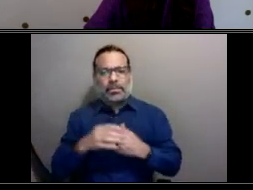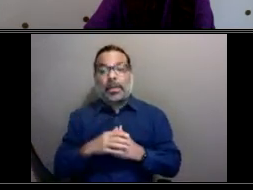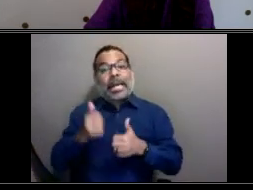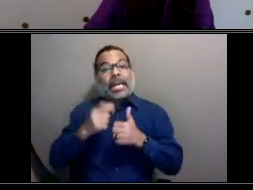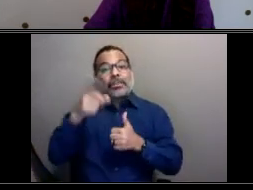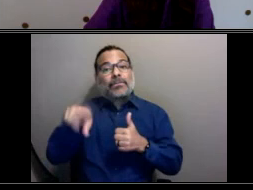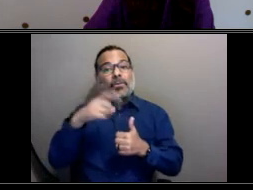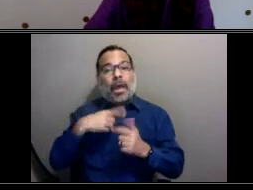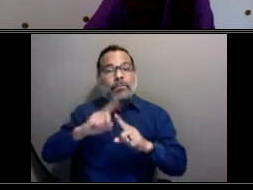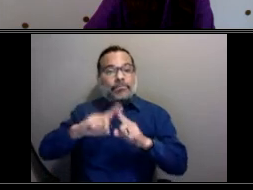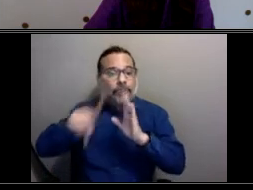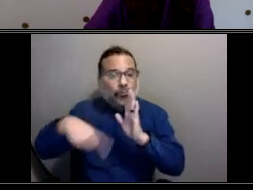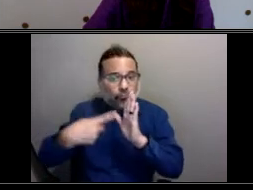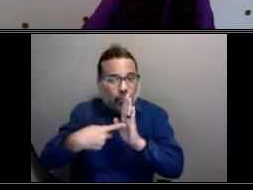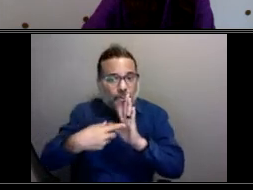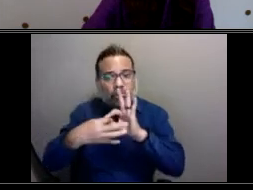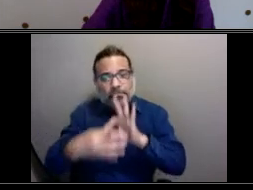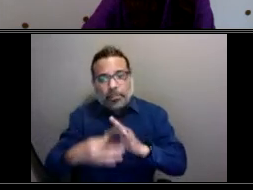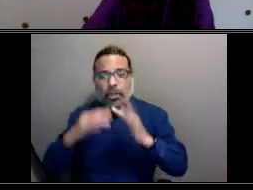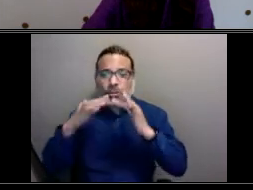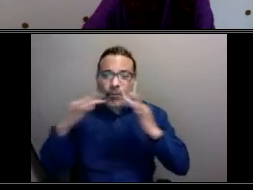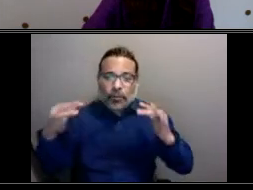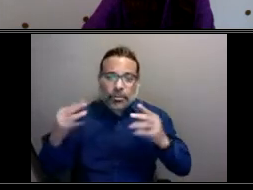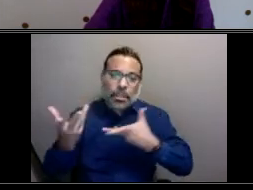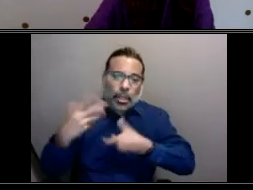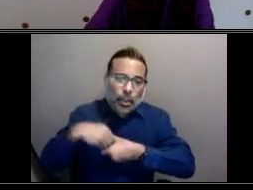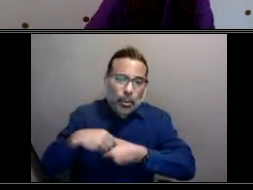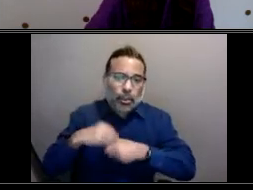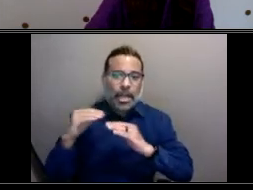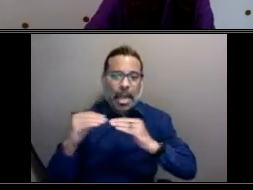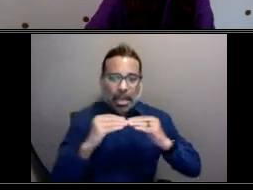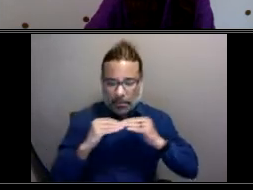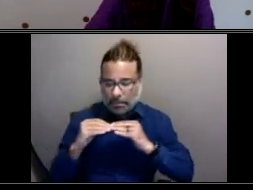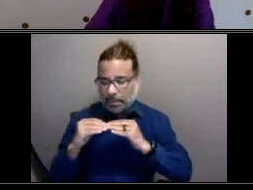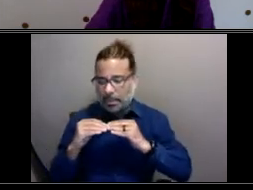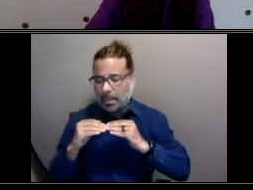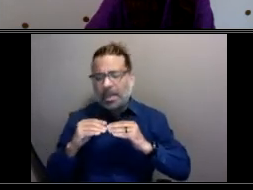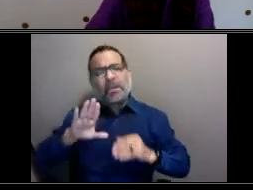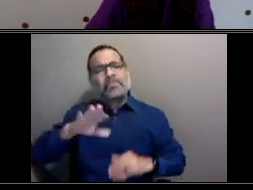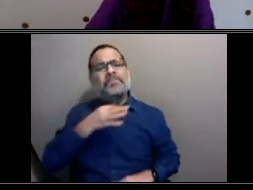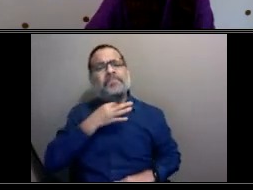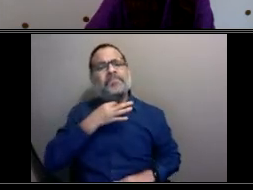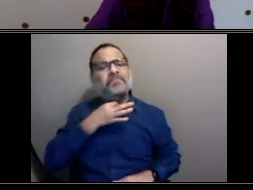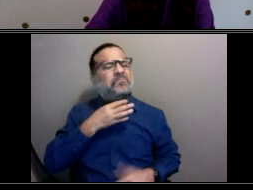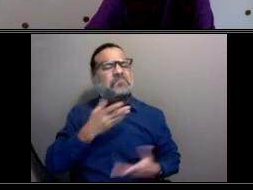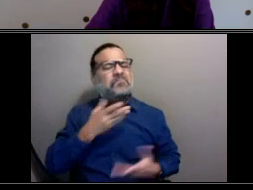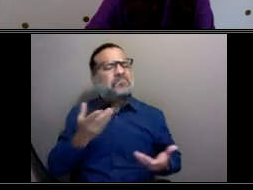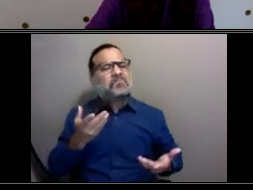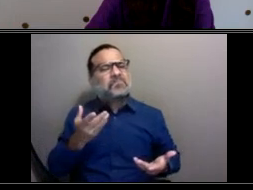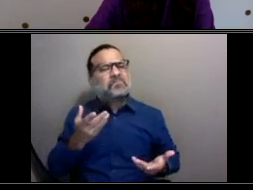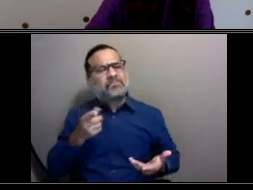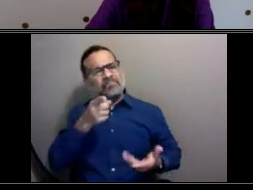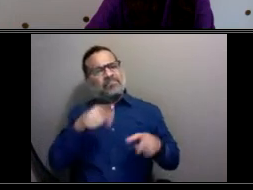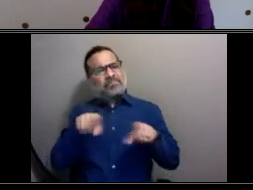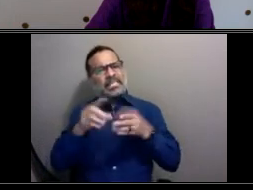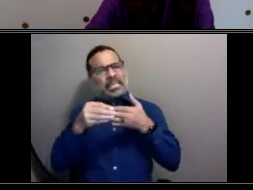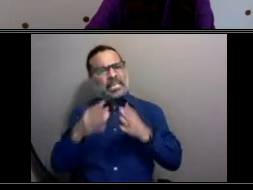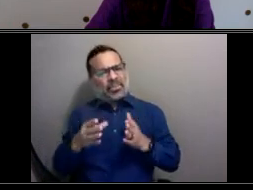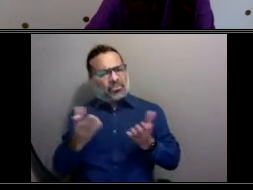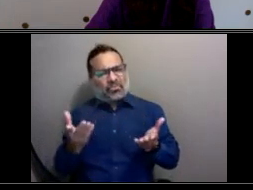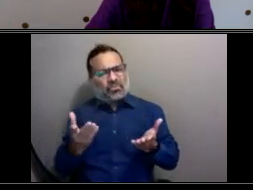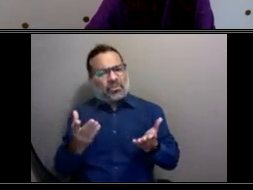a role around diversity, inclusion, equity. But I'm wondering, how do you show up as a leader in your organization